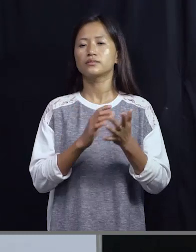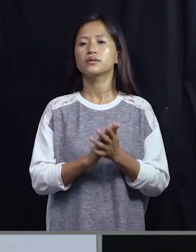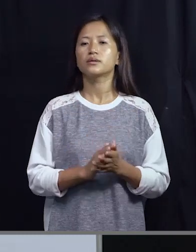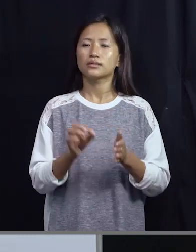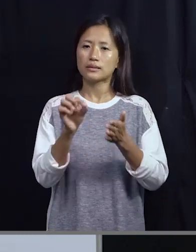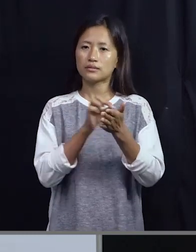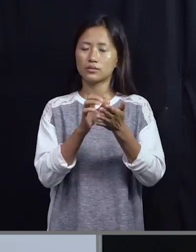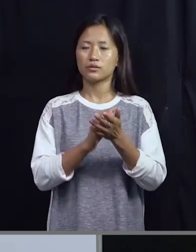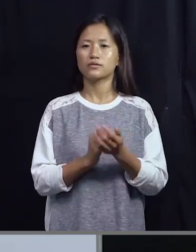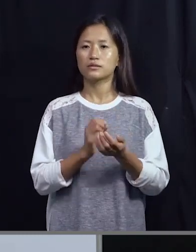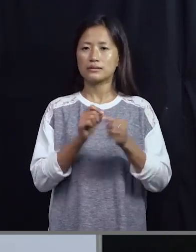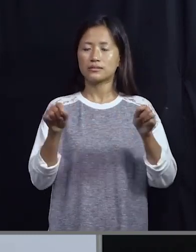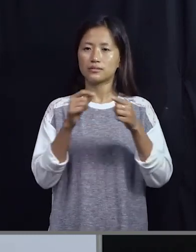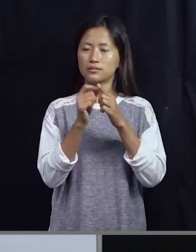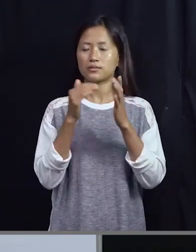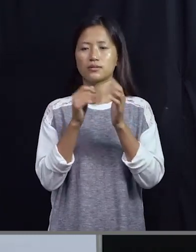zip. So